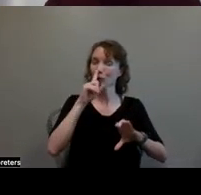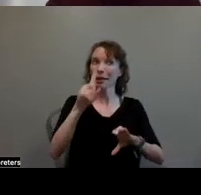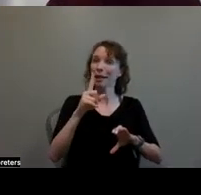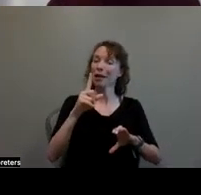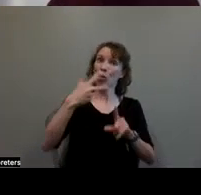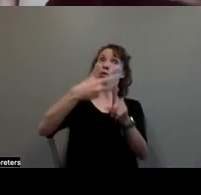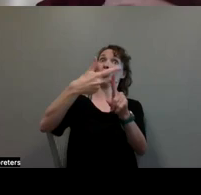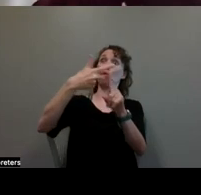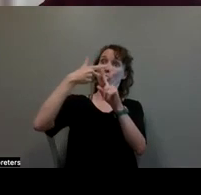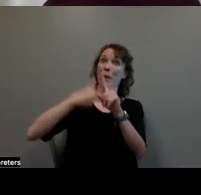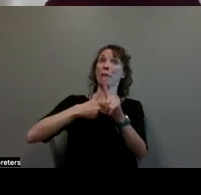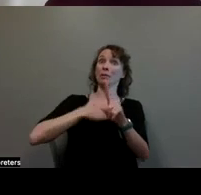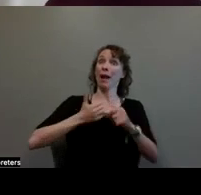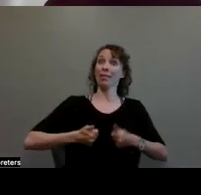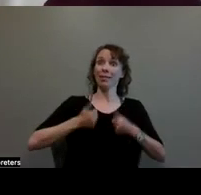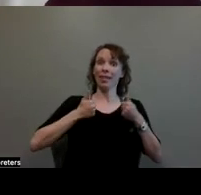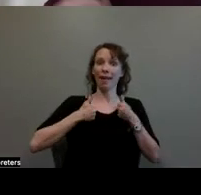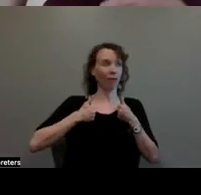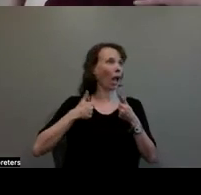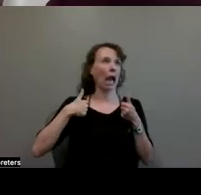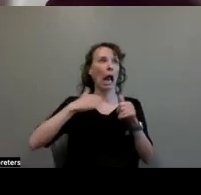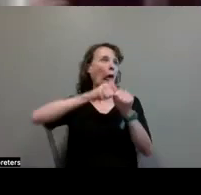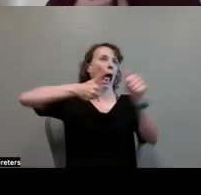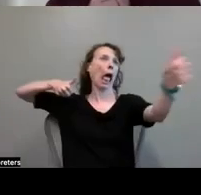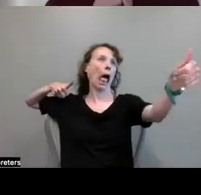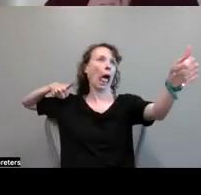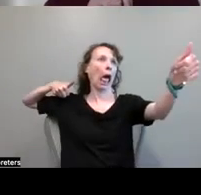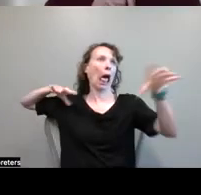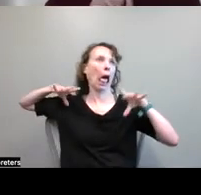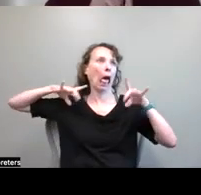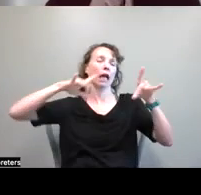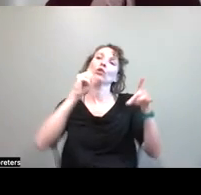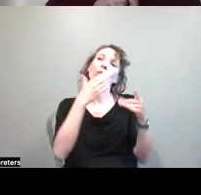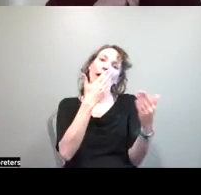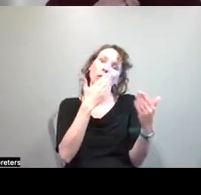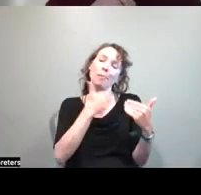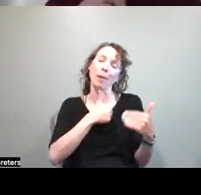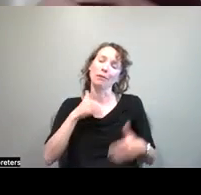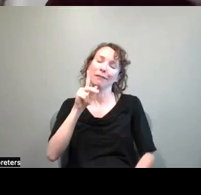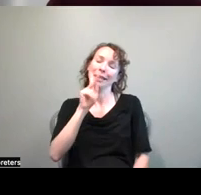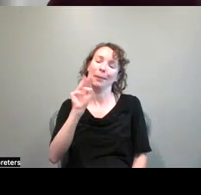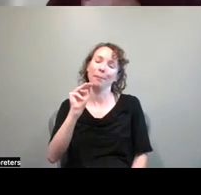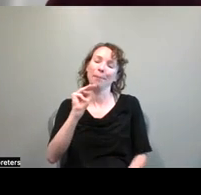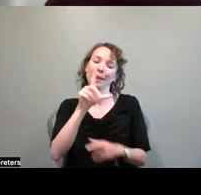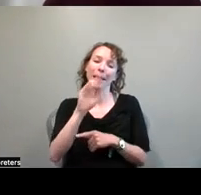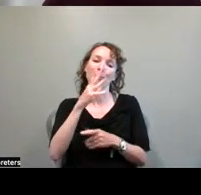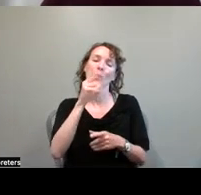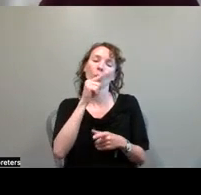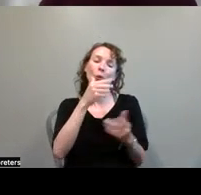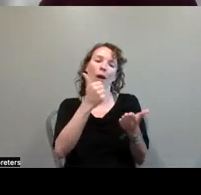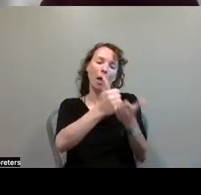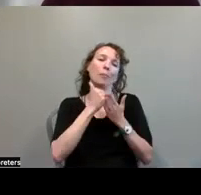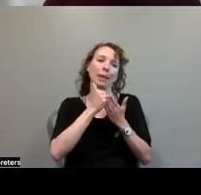life. So I just wanted to thank some of my the members of the Kim lab that helped me learn